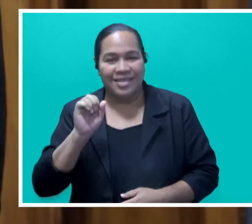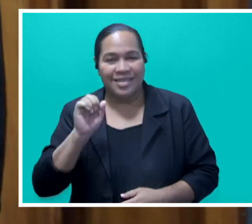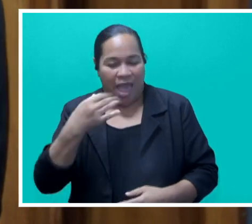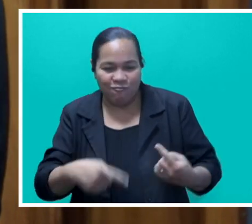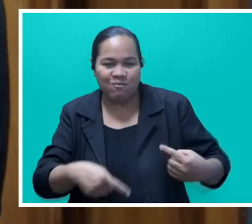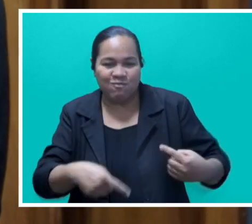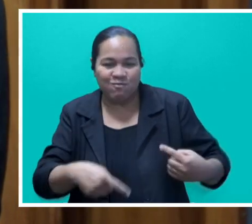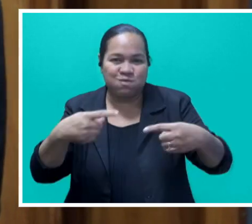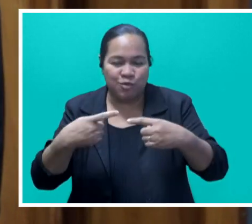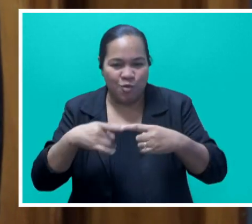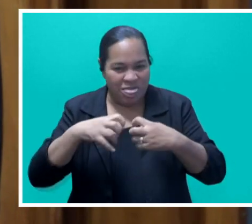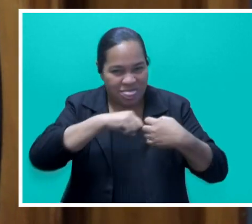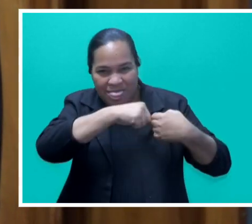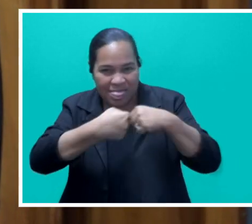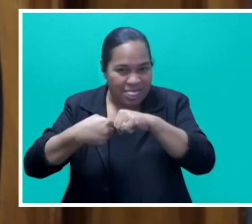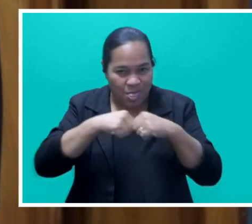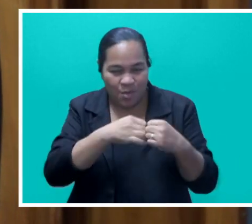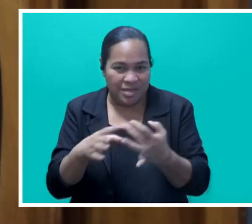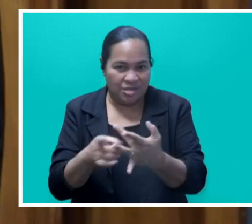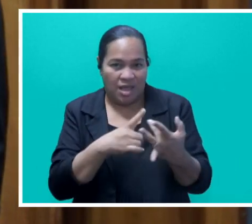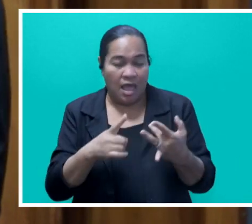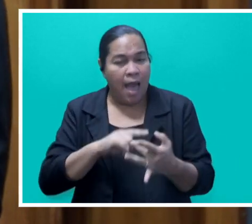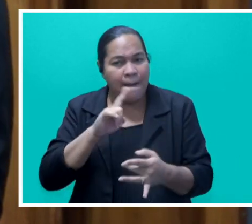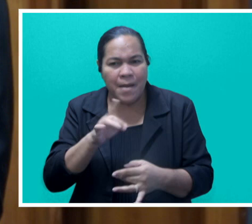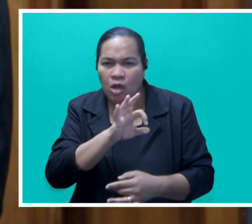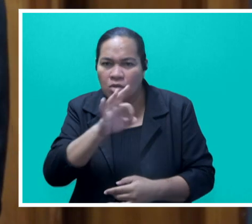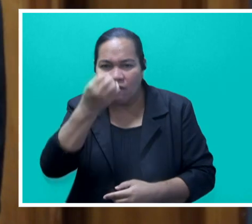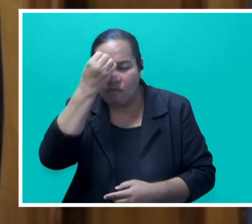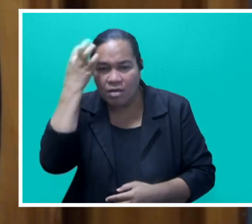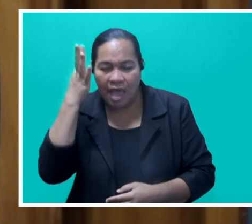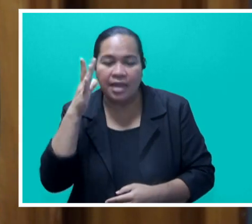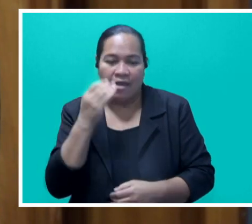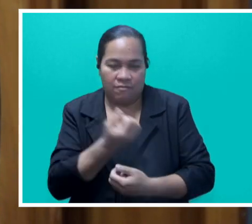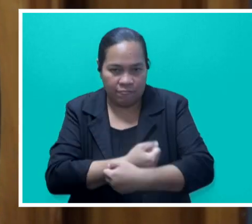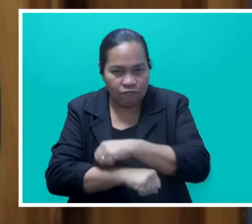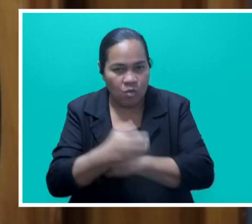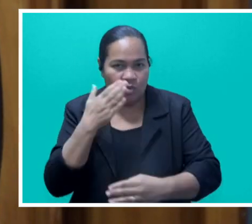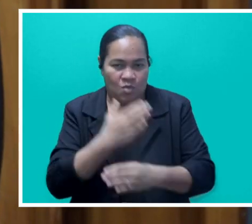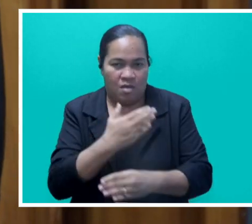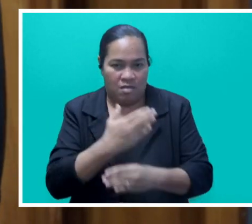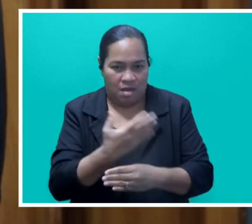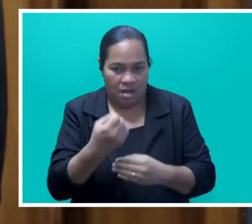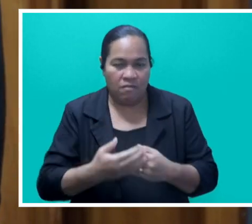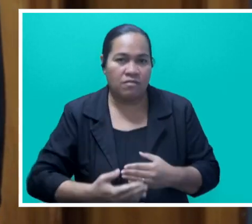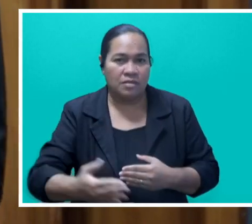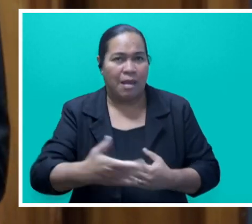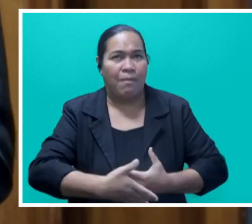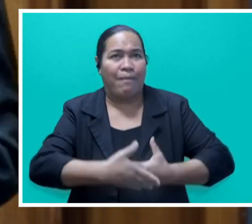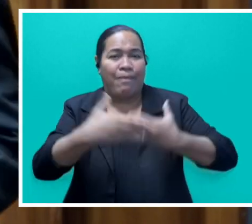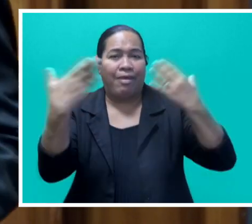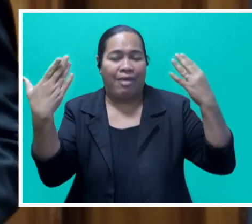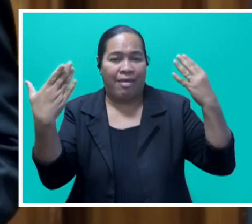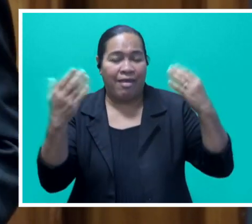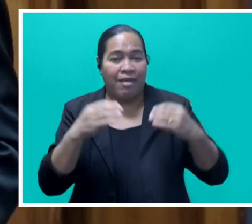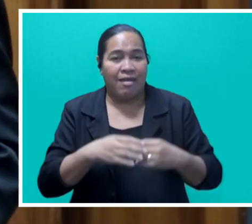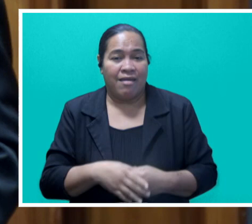we will lob insults at each other, but we must not forget the task at hand. It is large, it